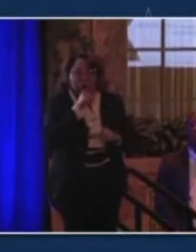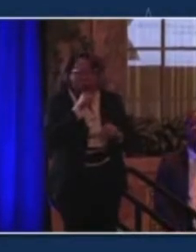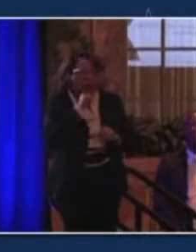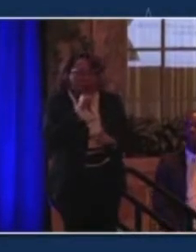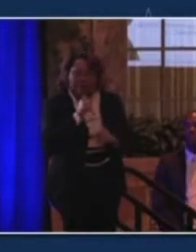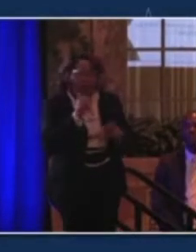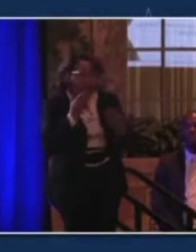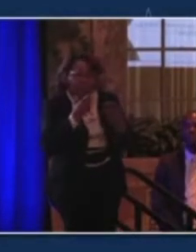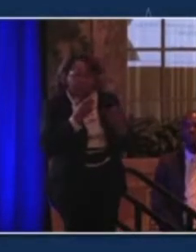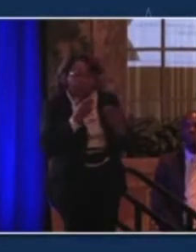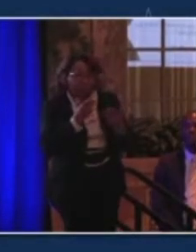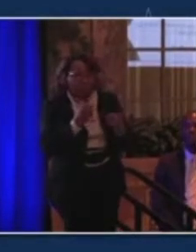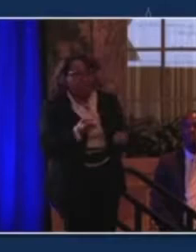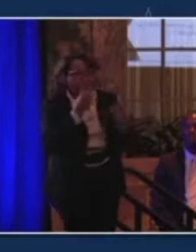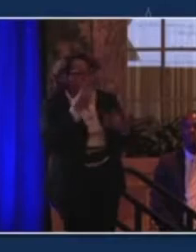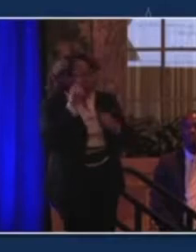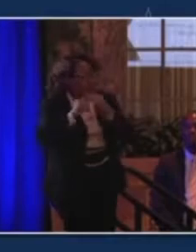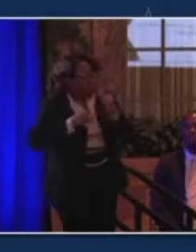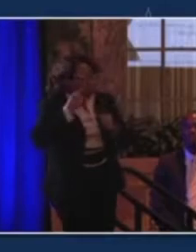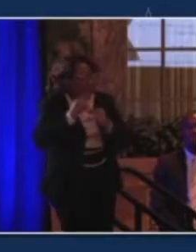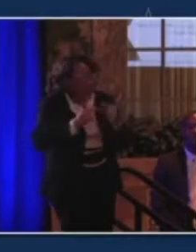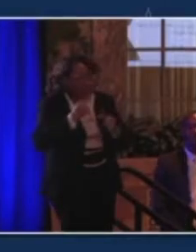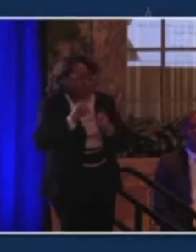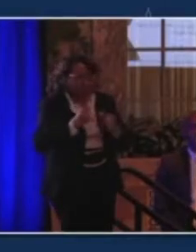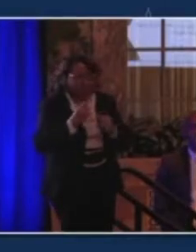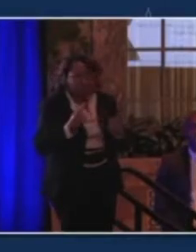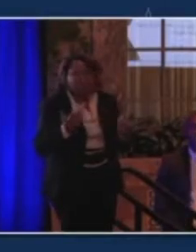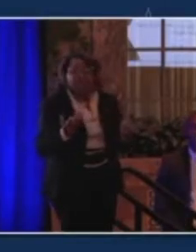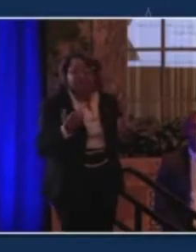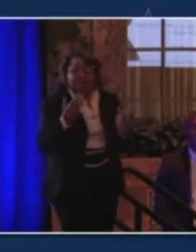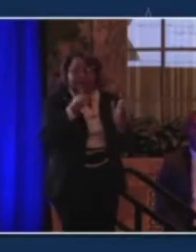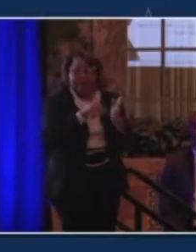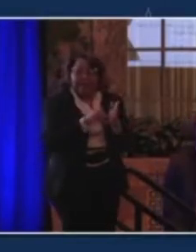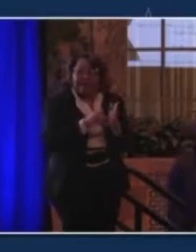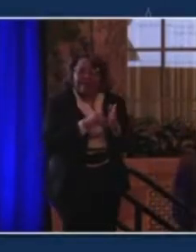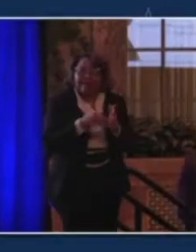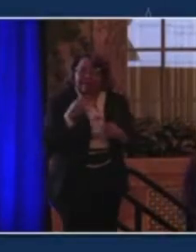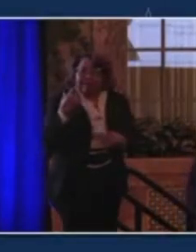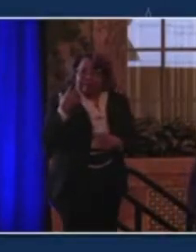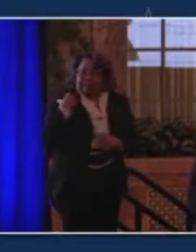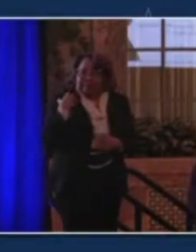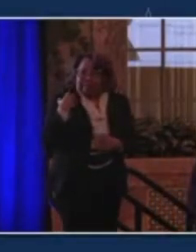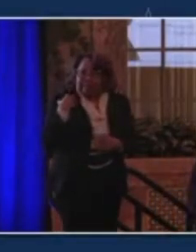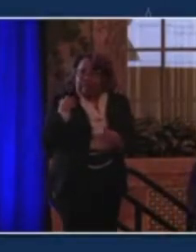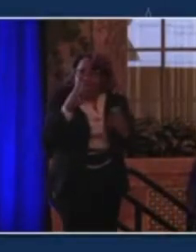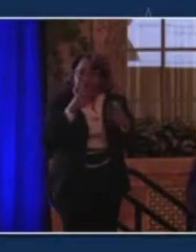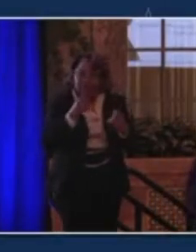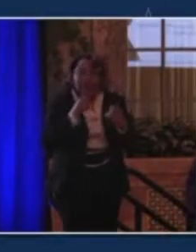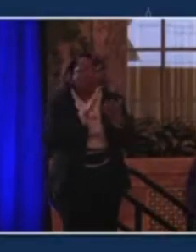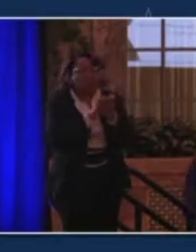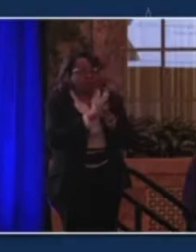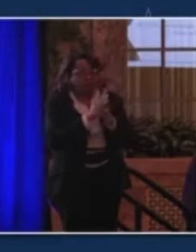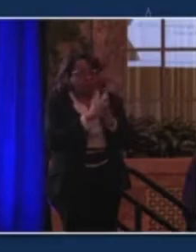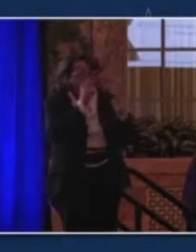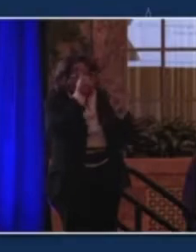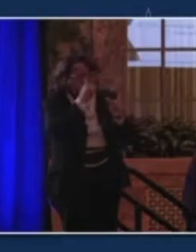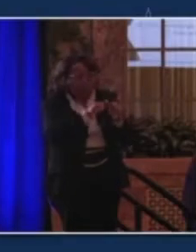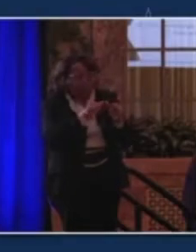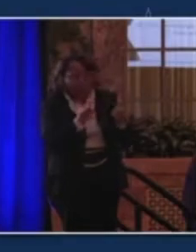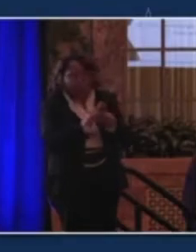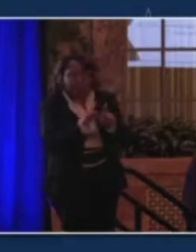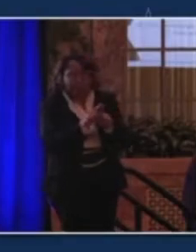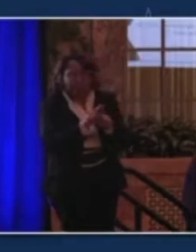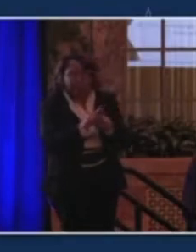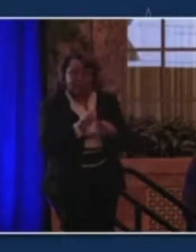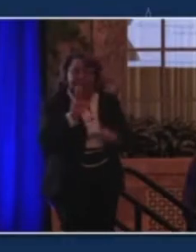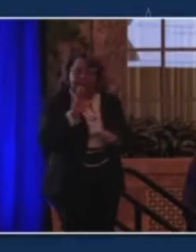for generations. And he referenced towards the end the kind of mayor that he wanted to be remembered as. His